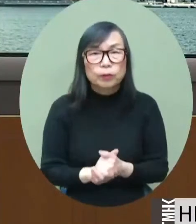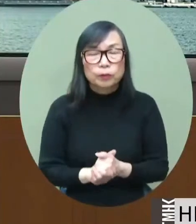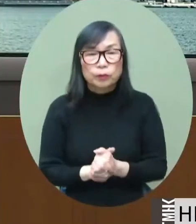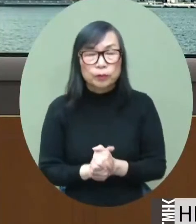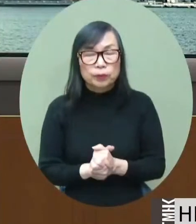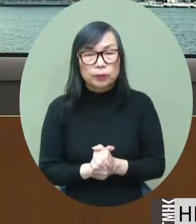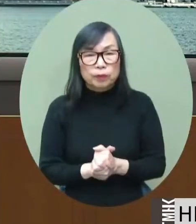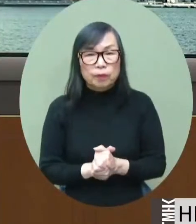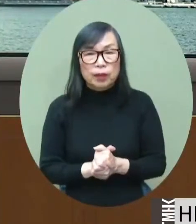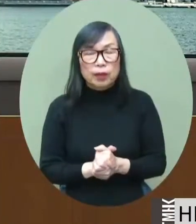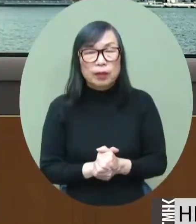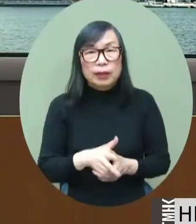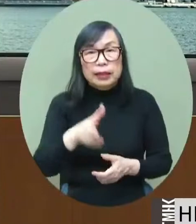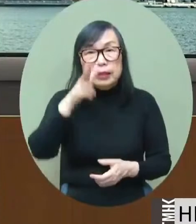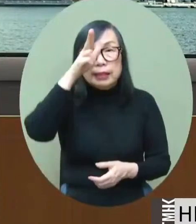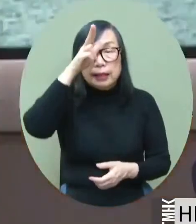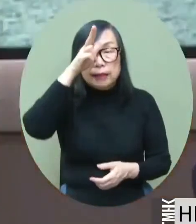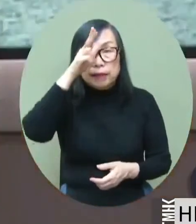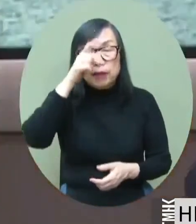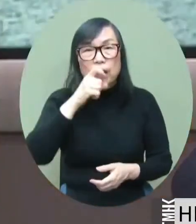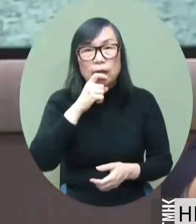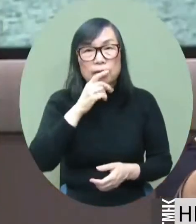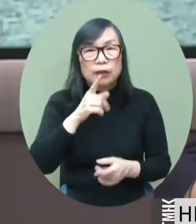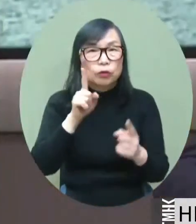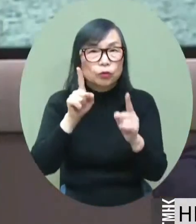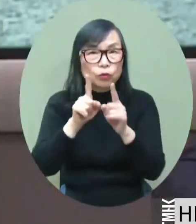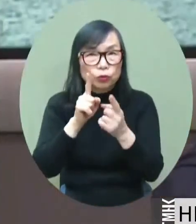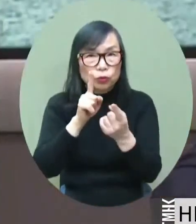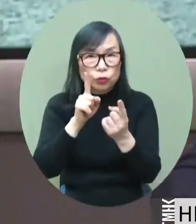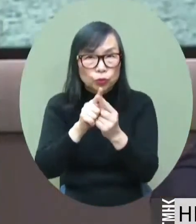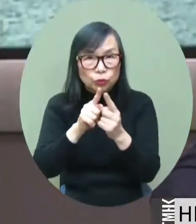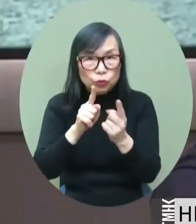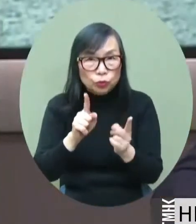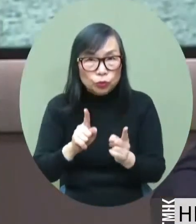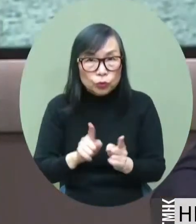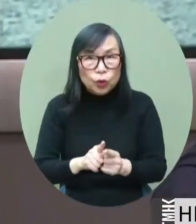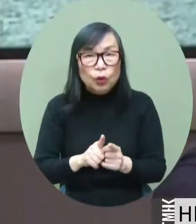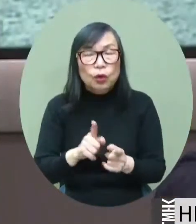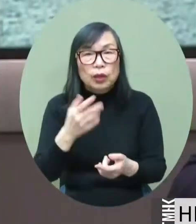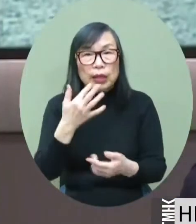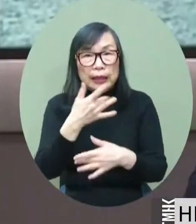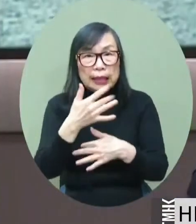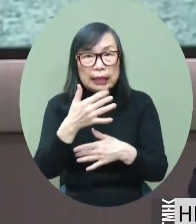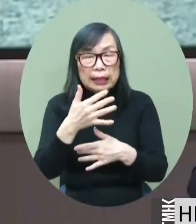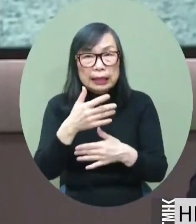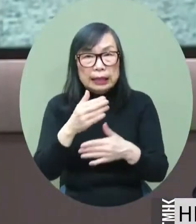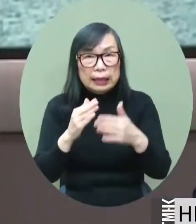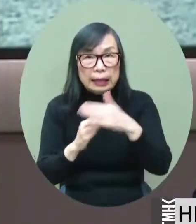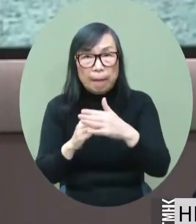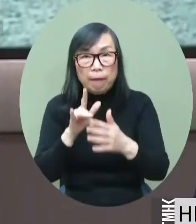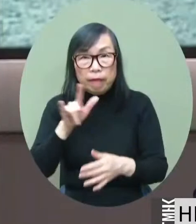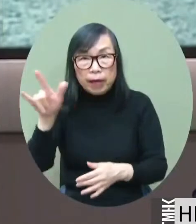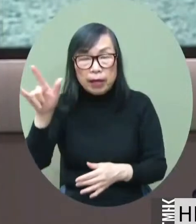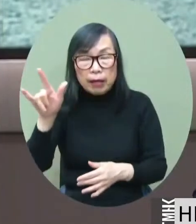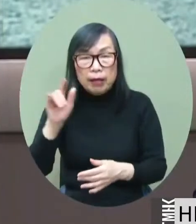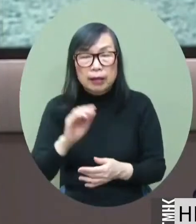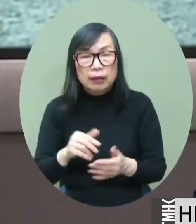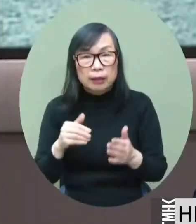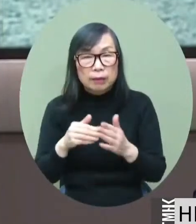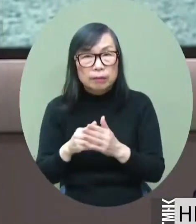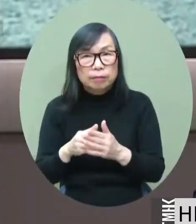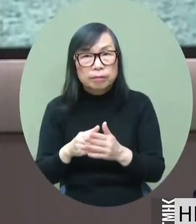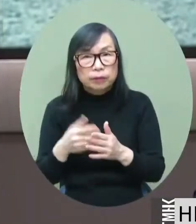The government has a criteria for flight suspensions. According to the latest arrangement,